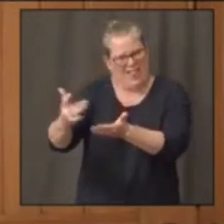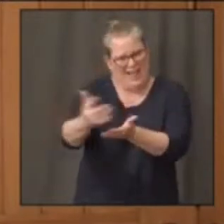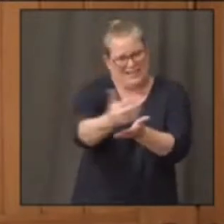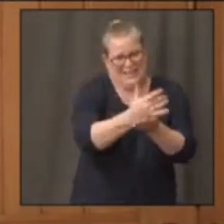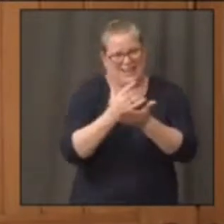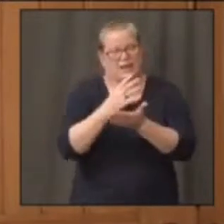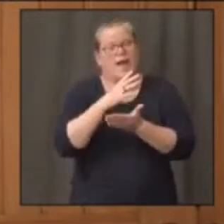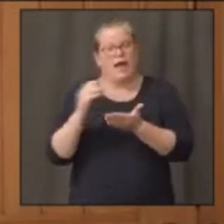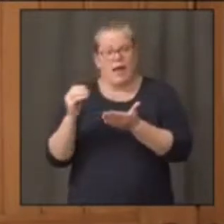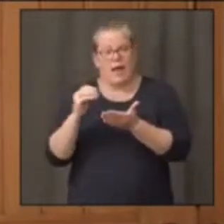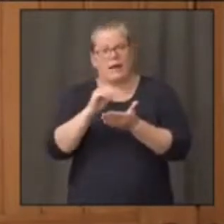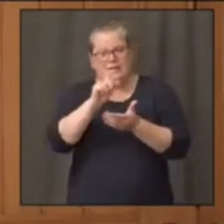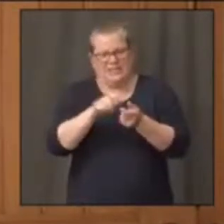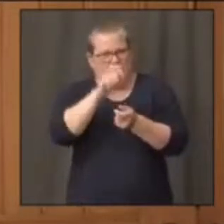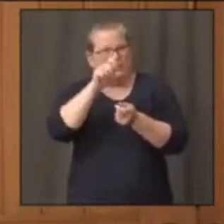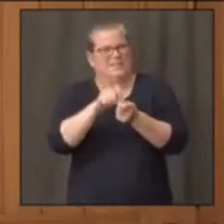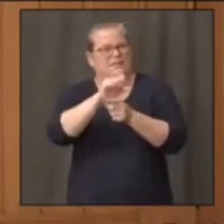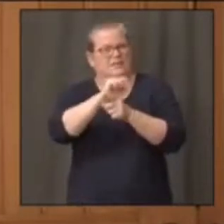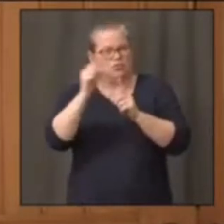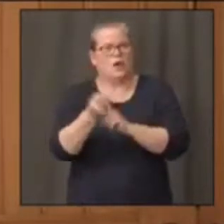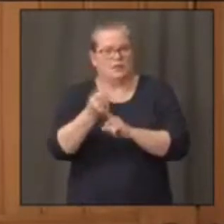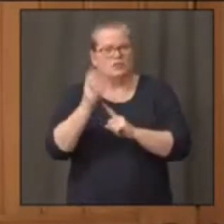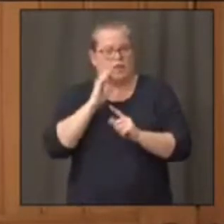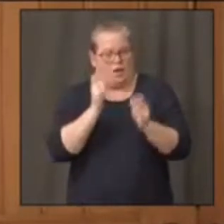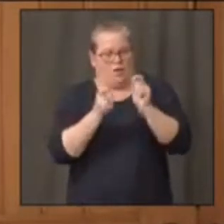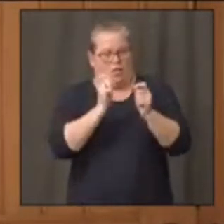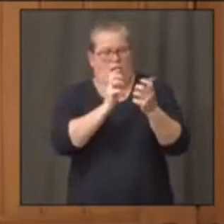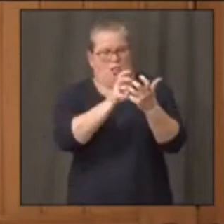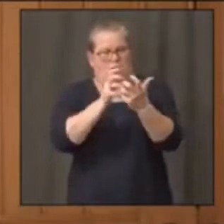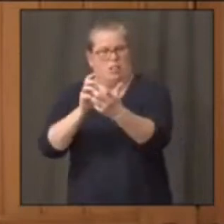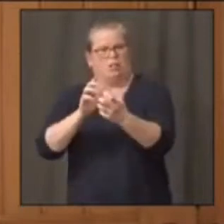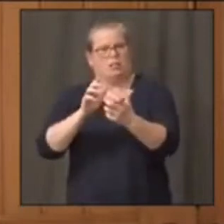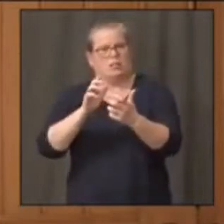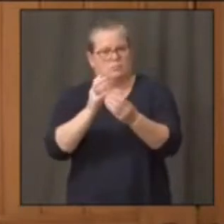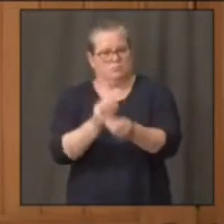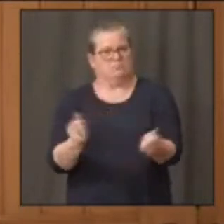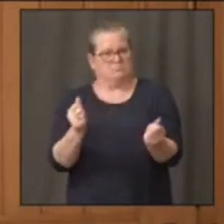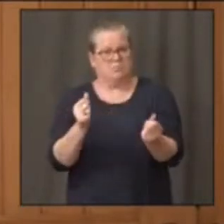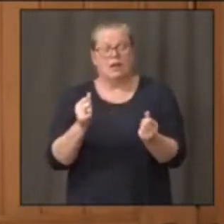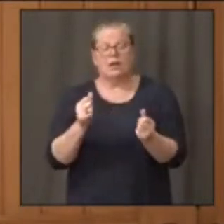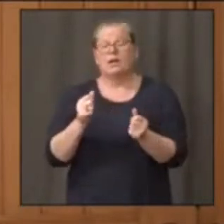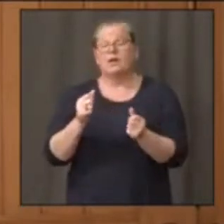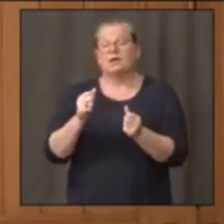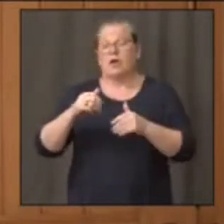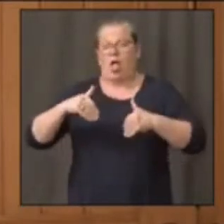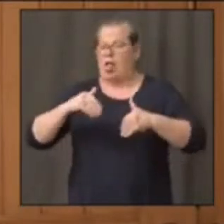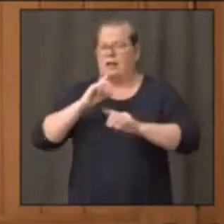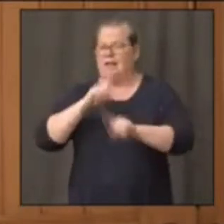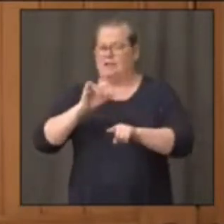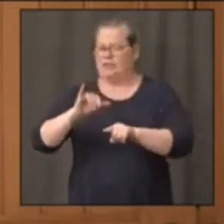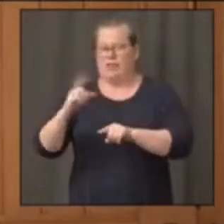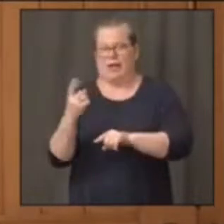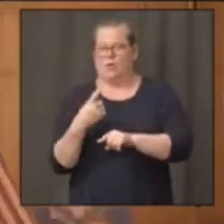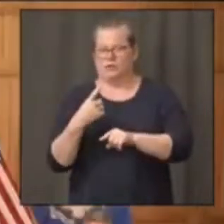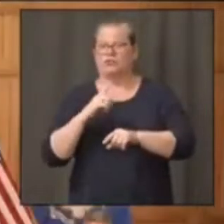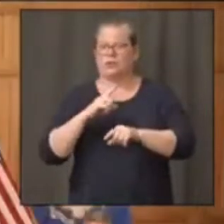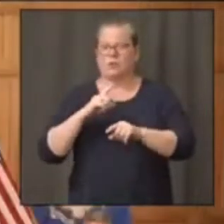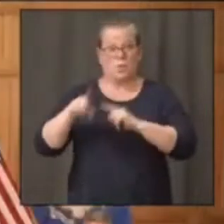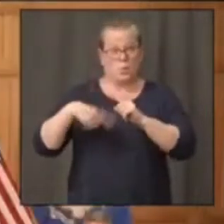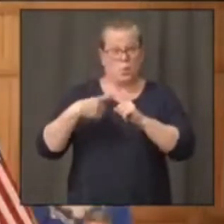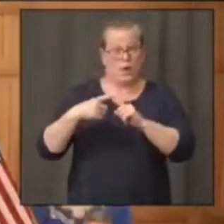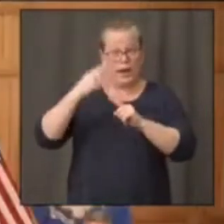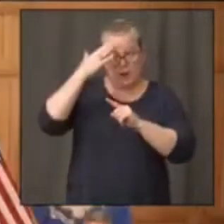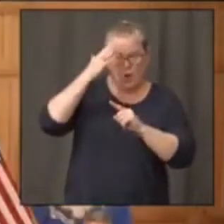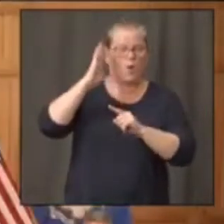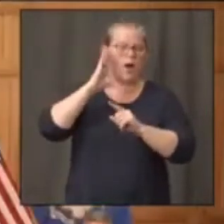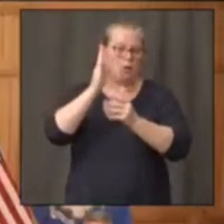on the specific circumstances. But we don't yet have the answer to that question, but we'll share it as soon as we do. Okay, thank you. And